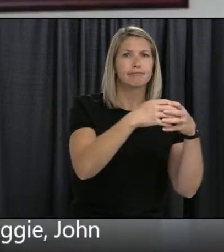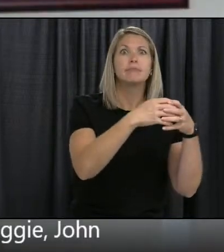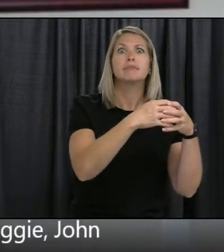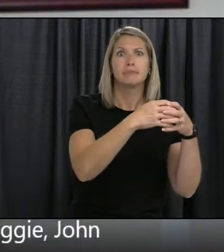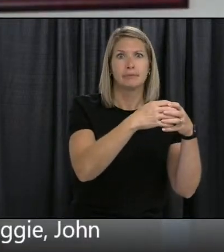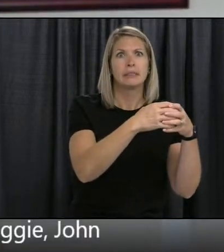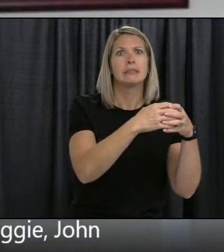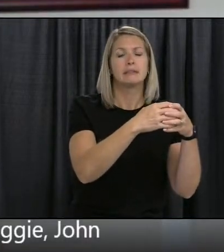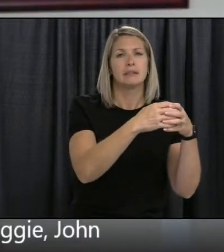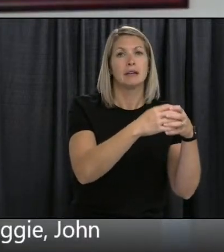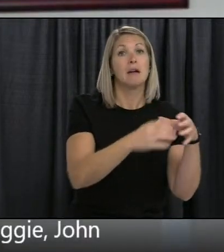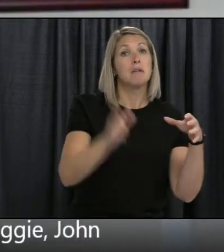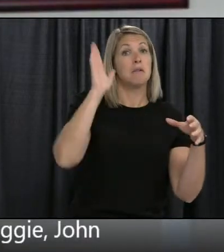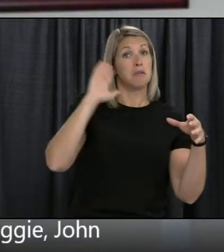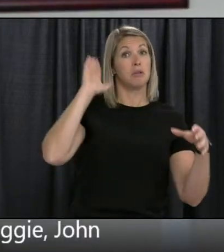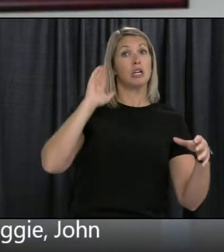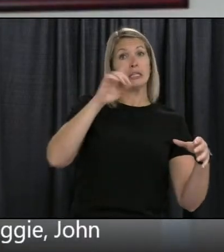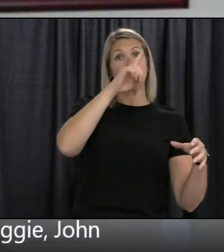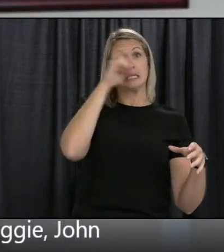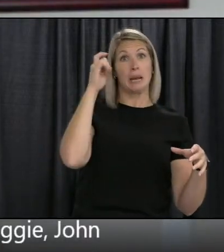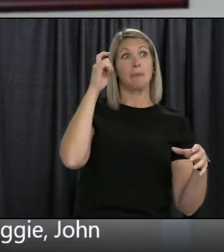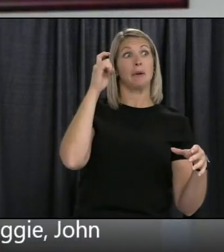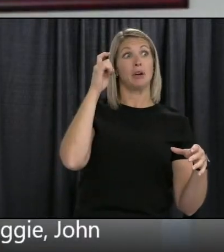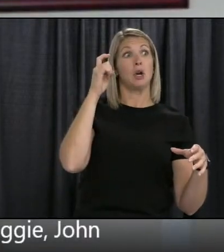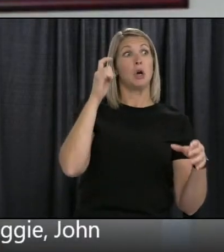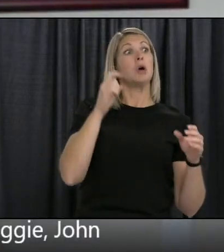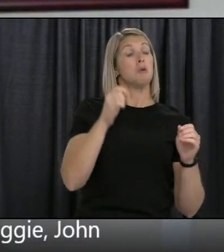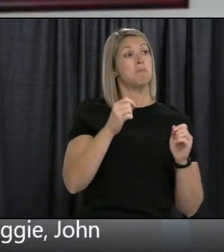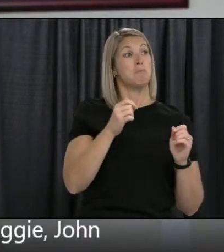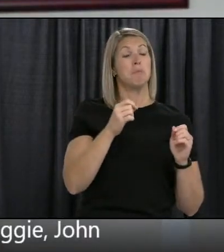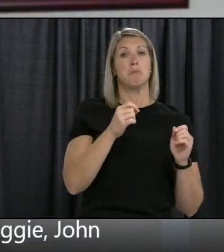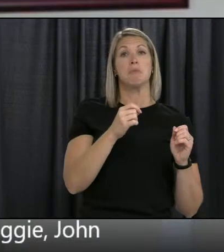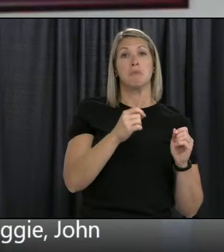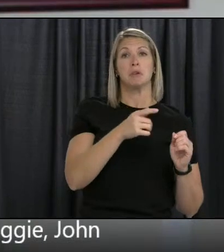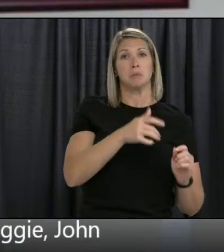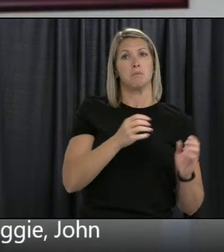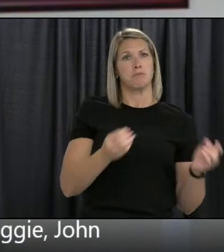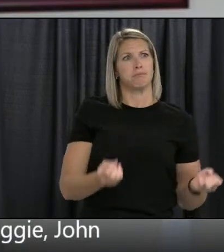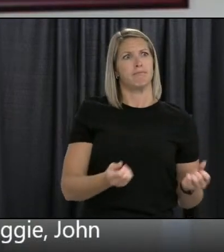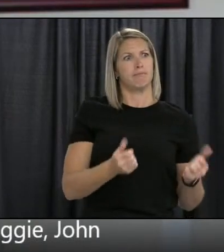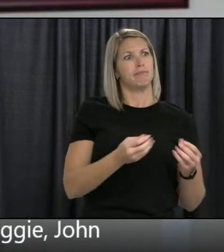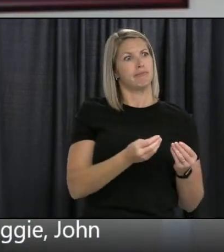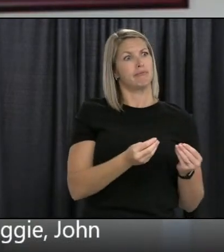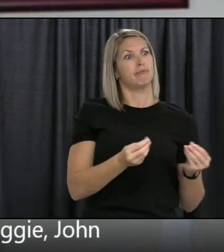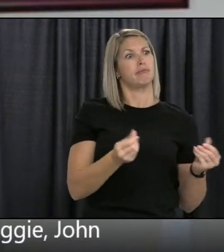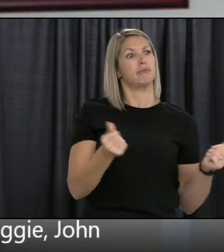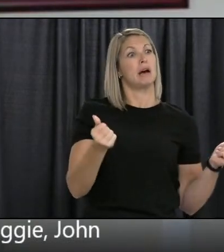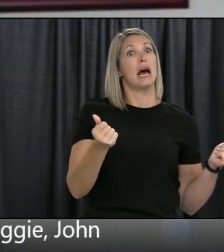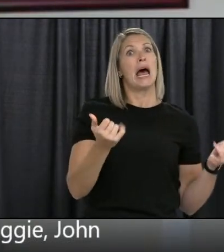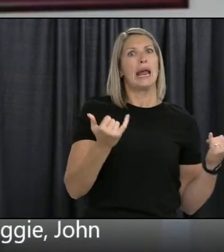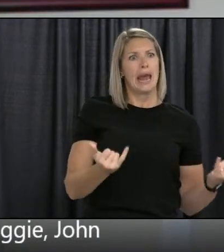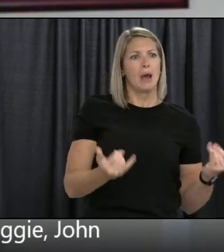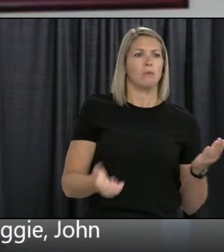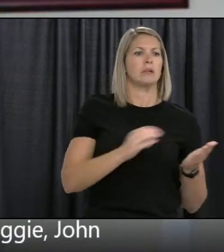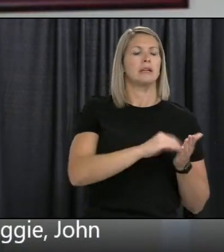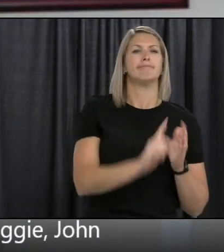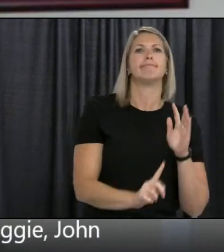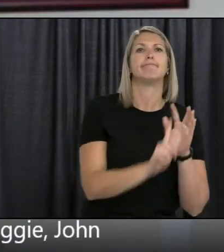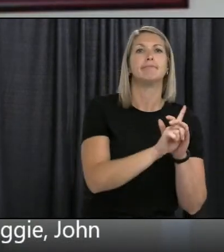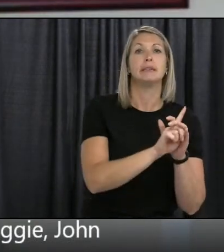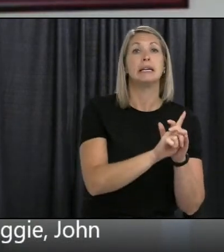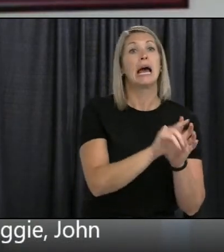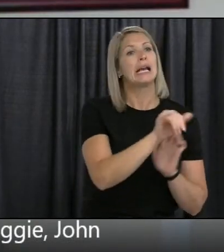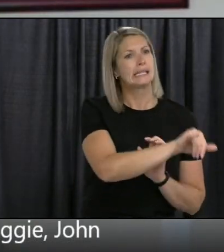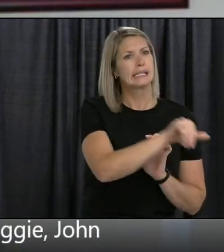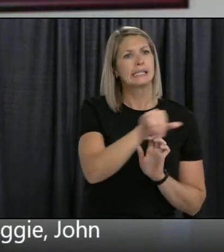summer, become relative havens for seniors there. Quebec has already